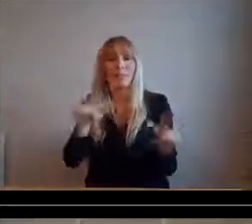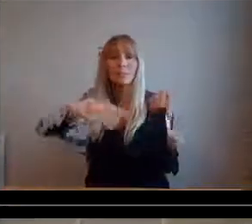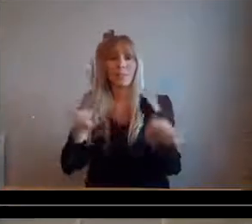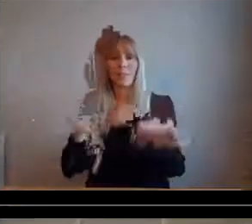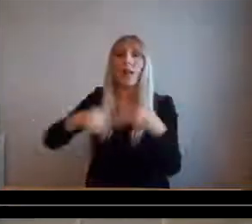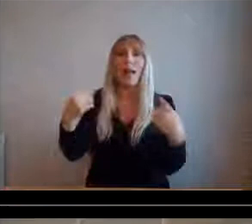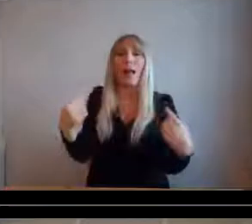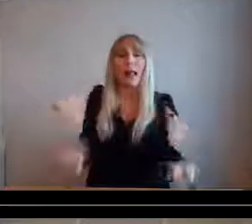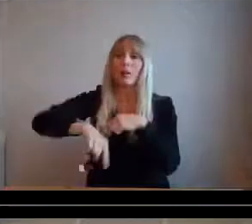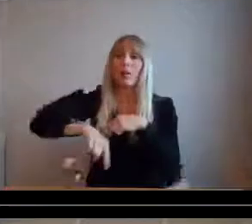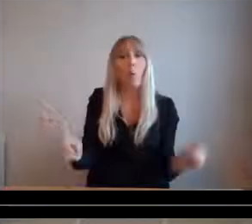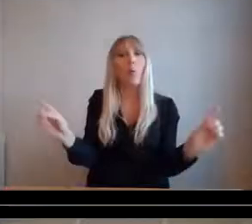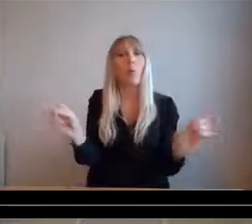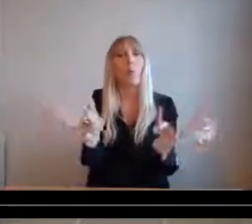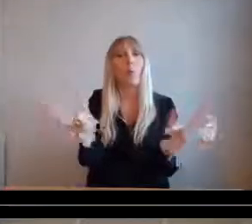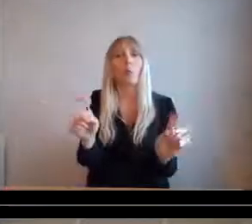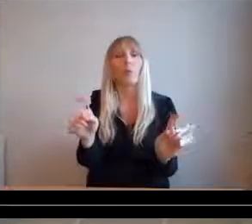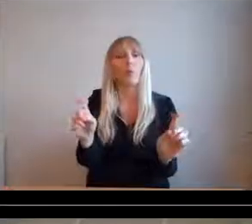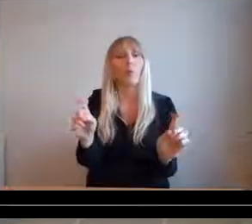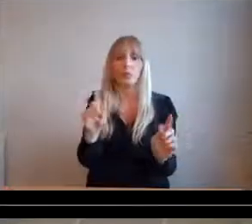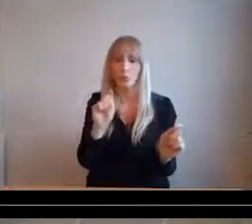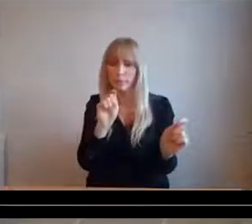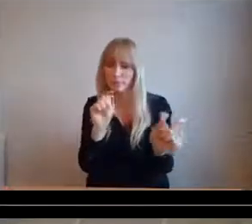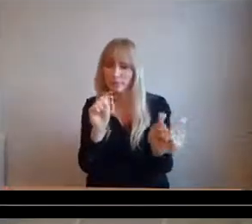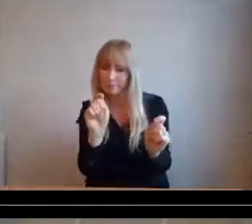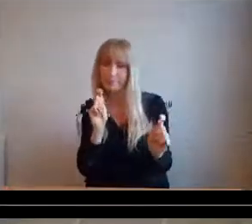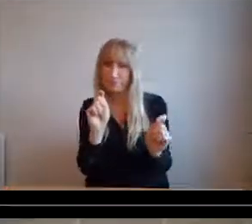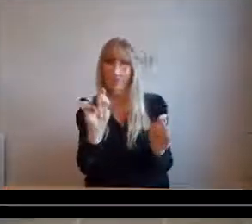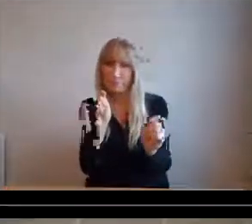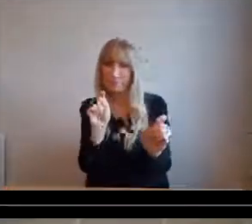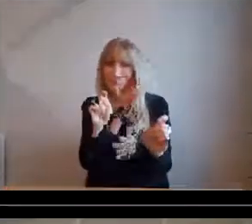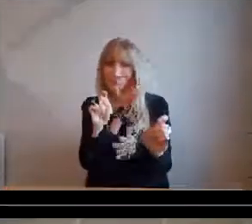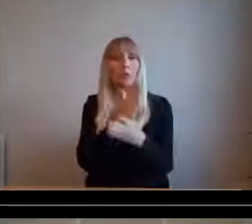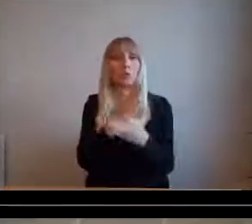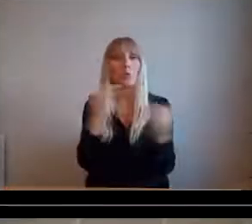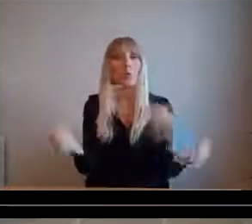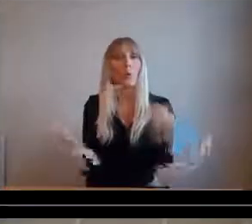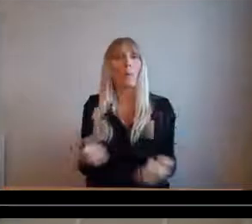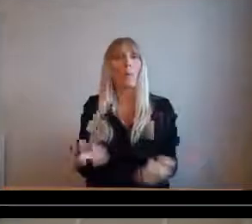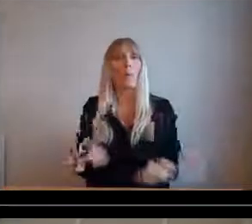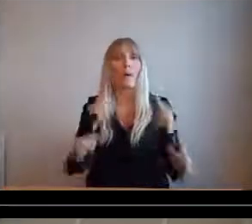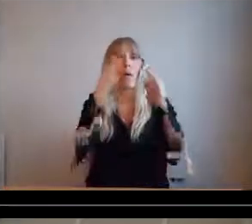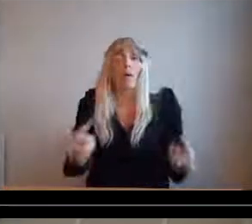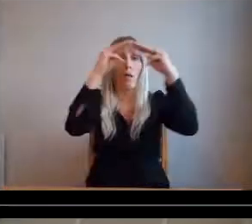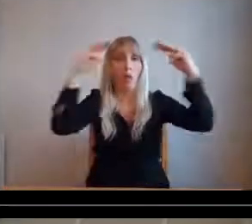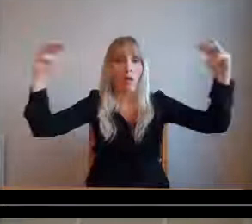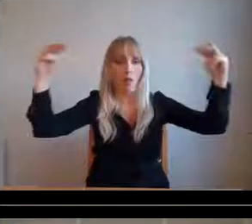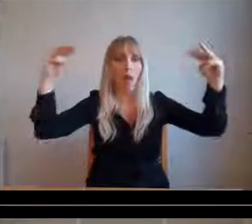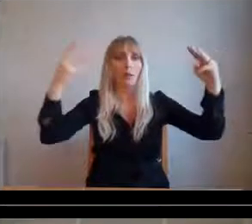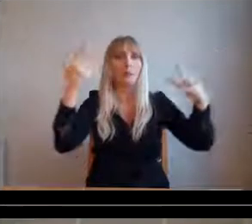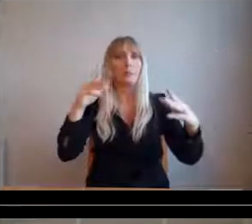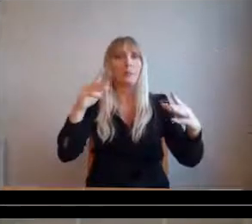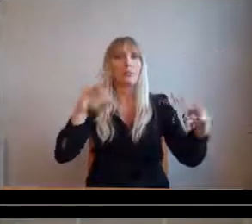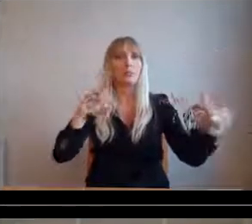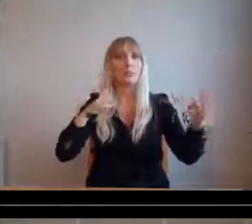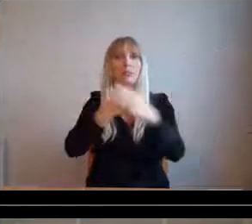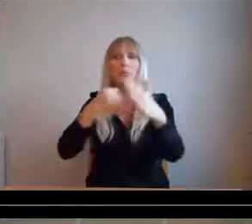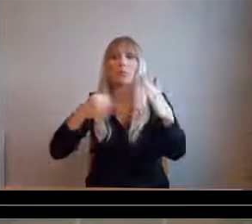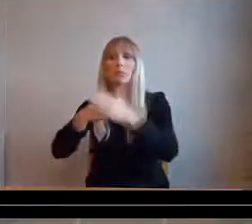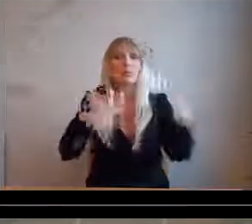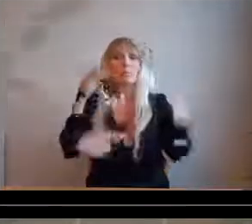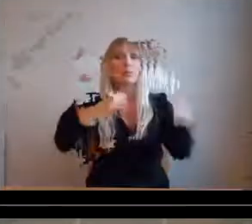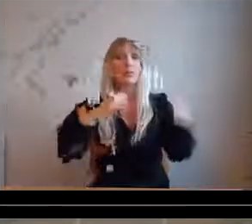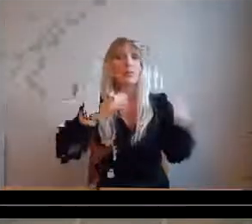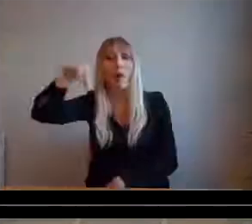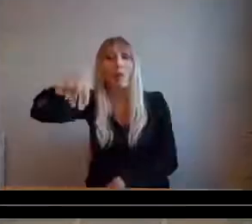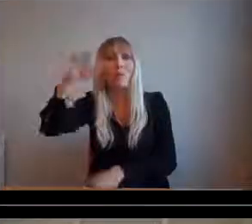to just reconfigure the power line diversion, which was previously restricting some of the planting that we could put